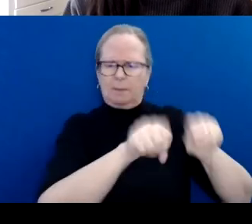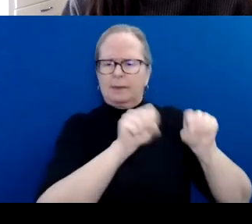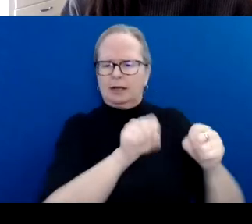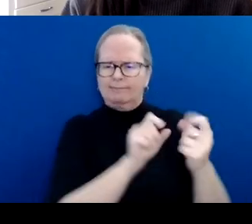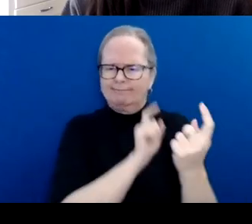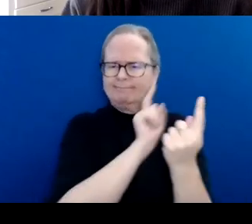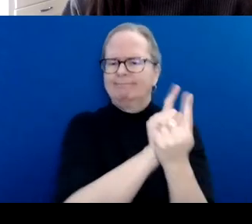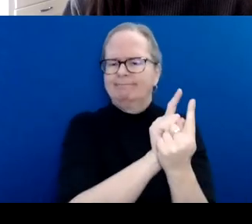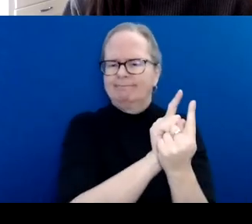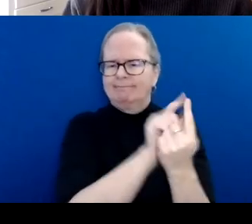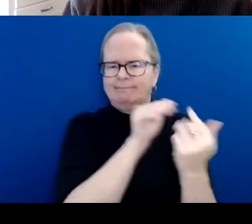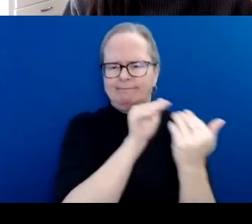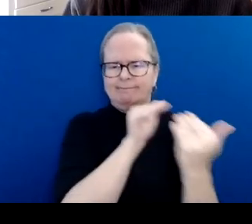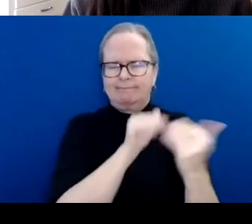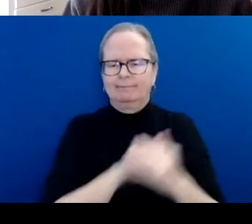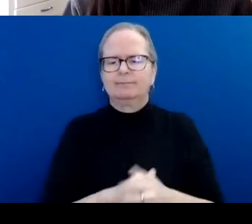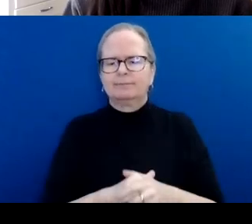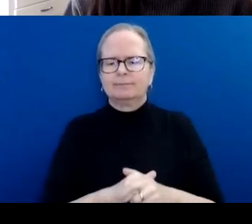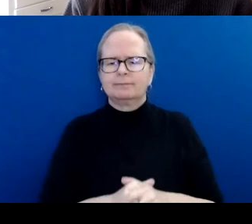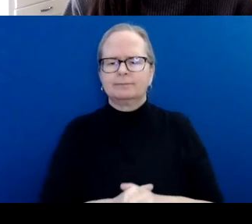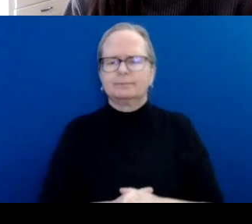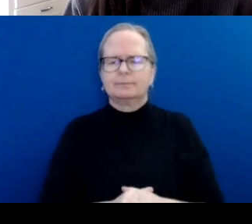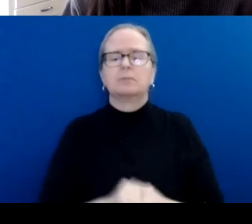Some examples of accommodations are